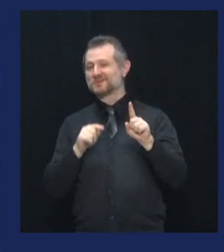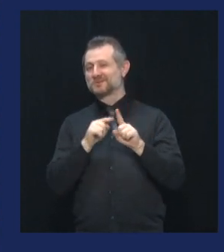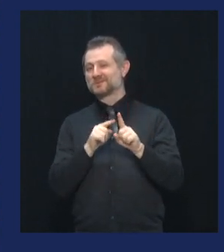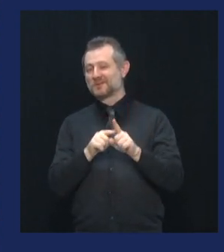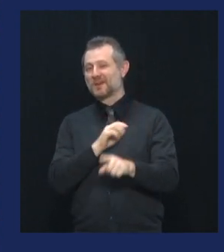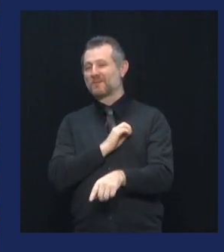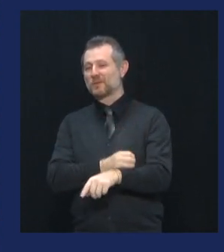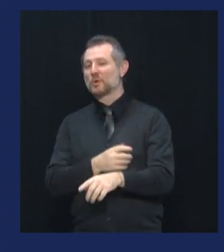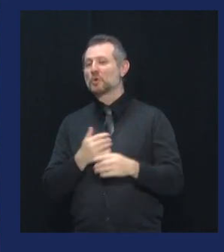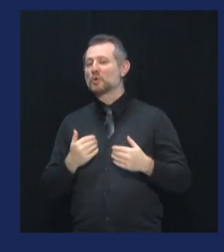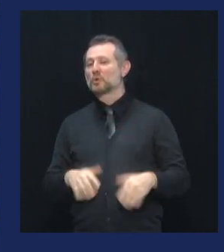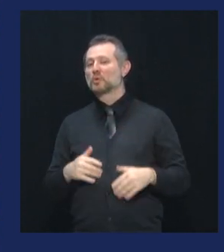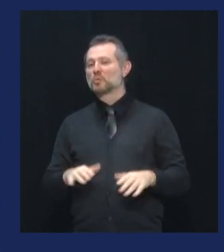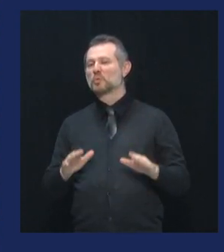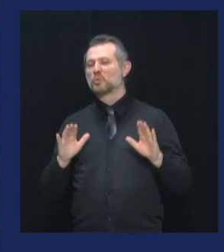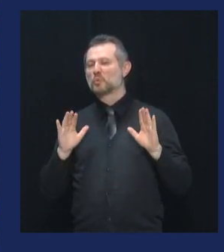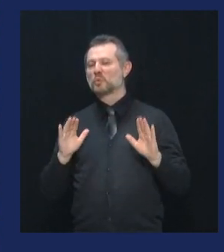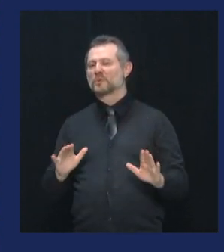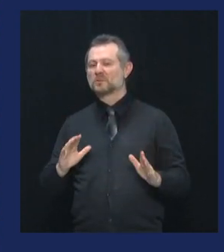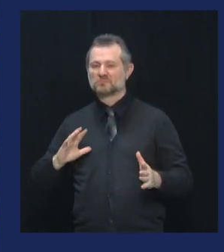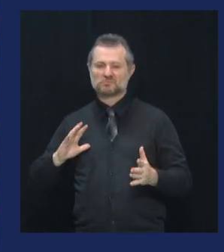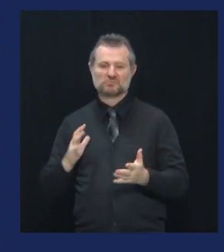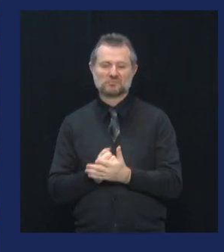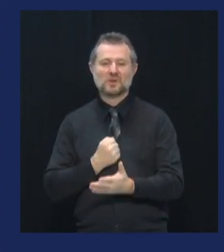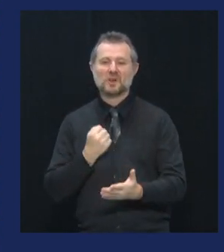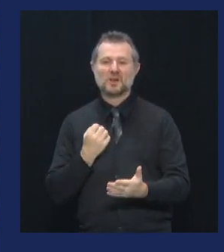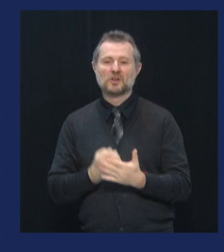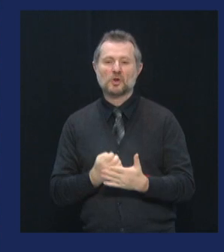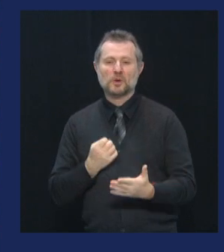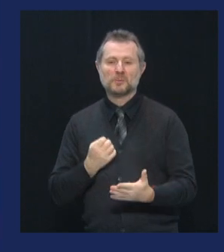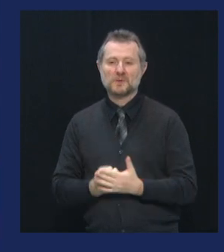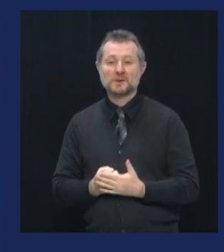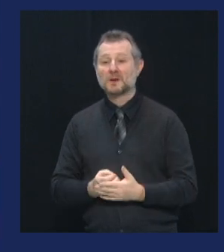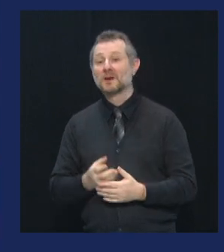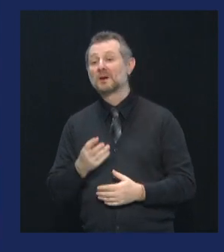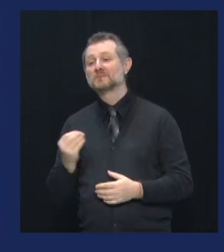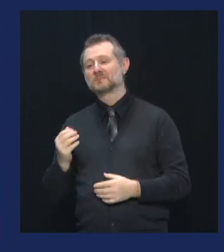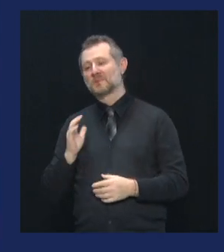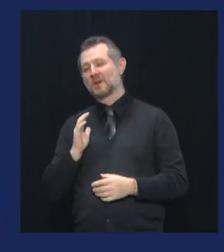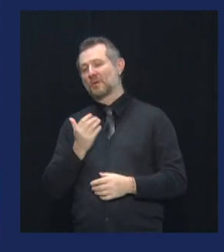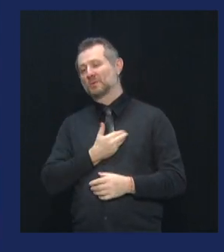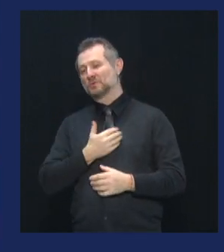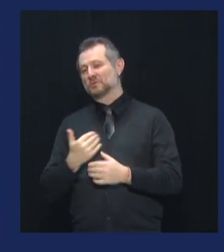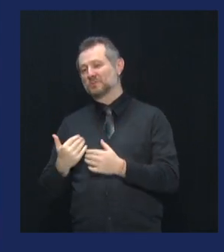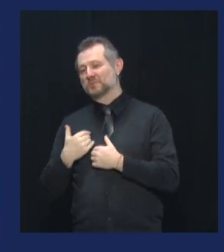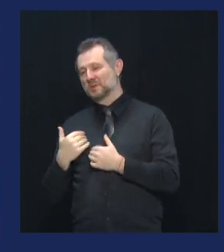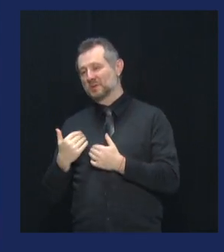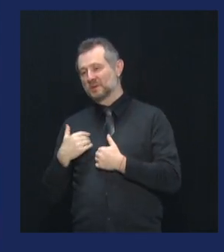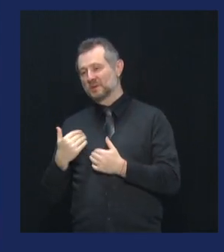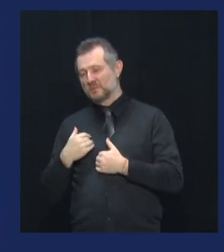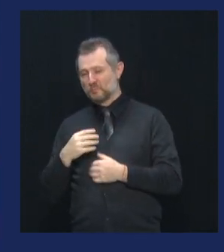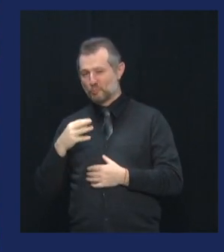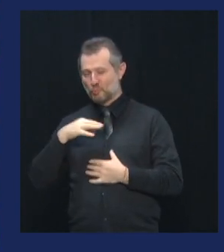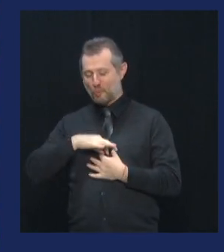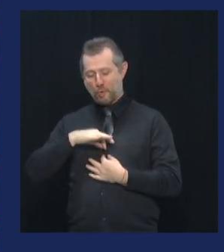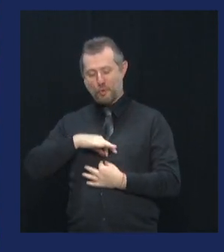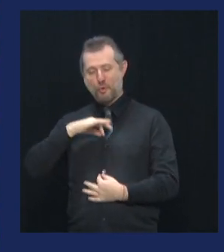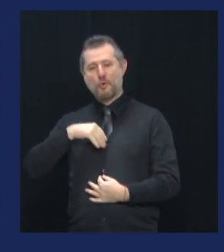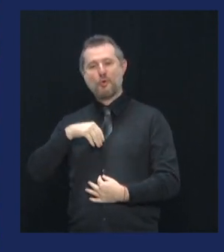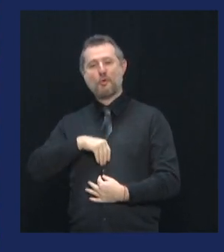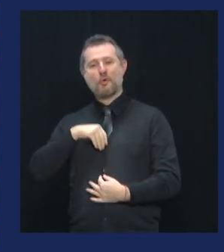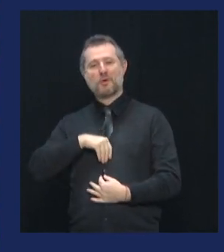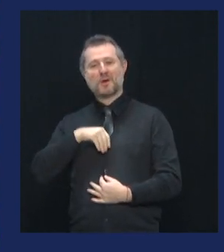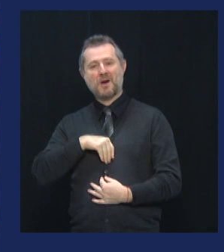economic opportunity and a pressing moral imperative. When the Founding Fathers created this country,